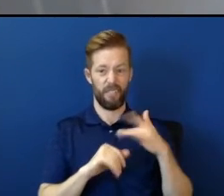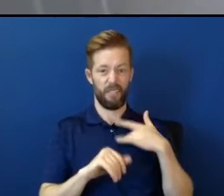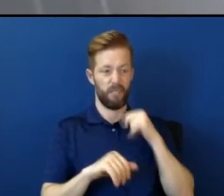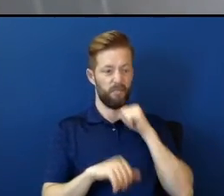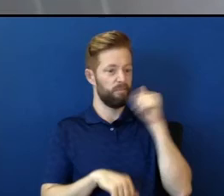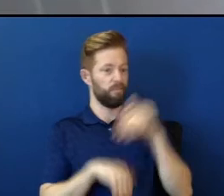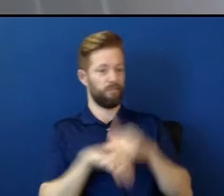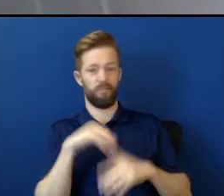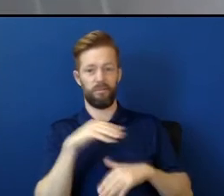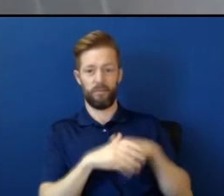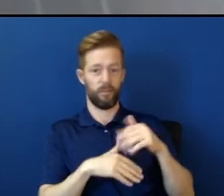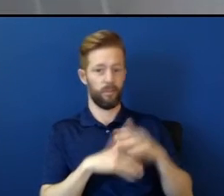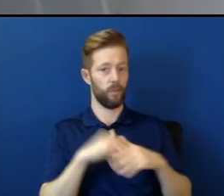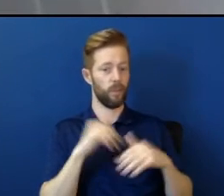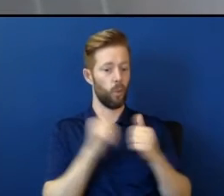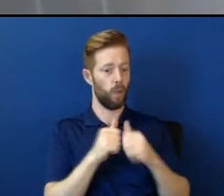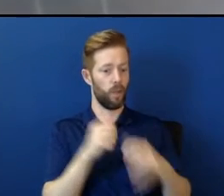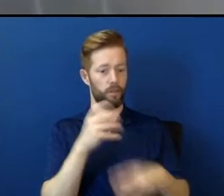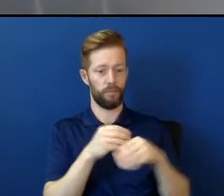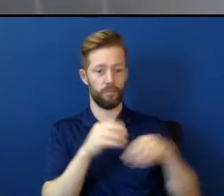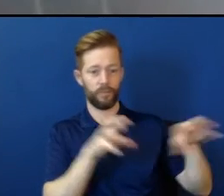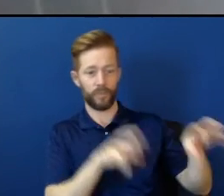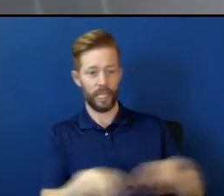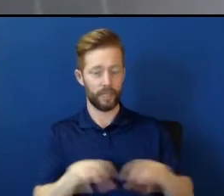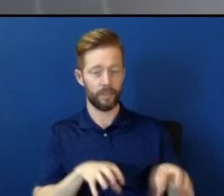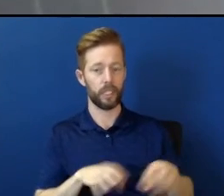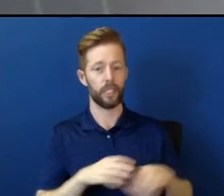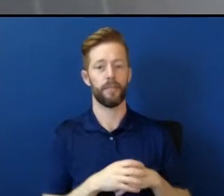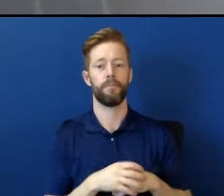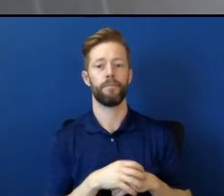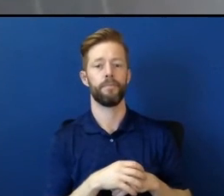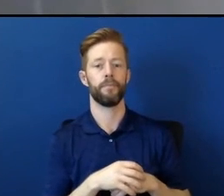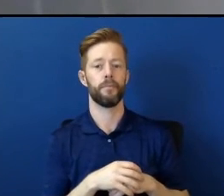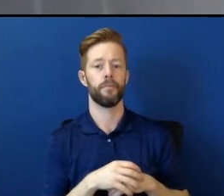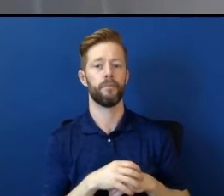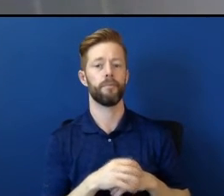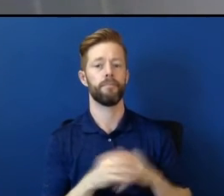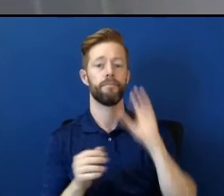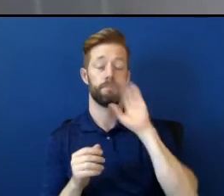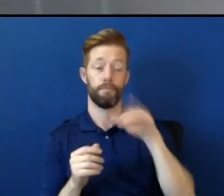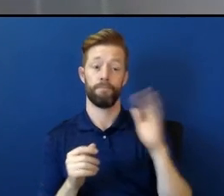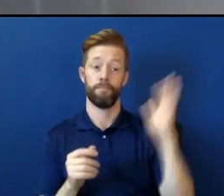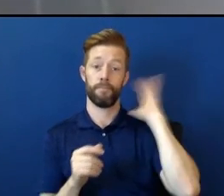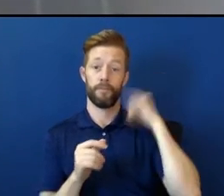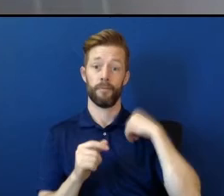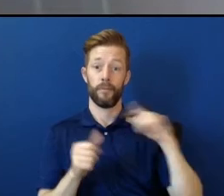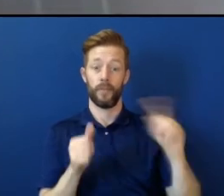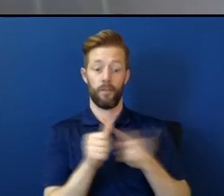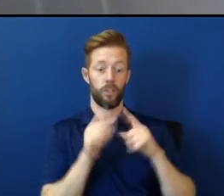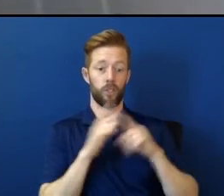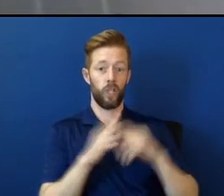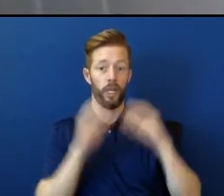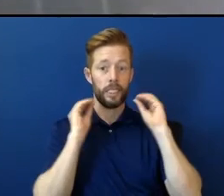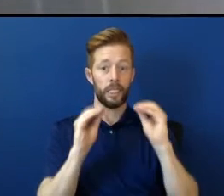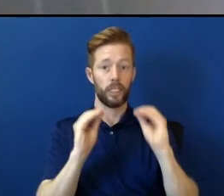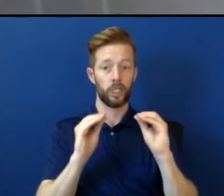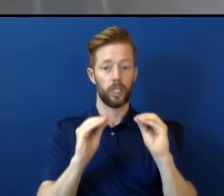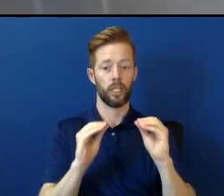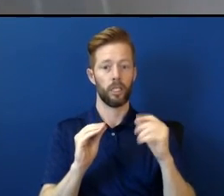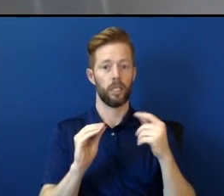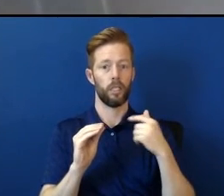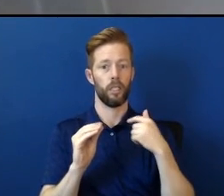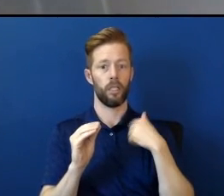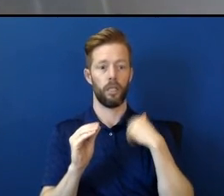comfortable with bringing activity into storytelling? And, when I first started teaching, sometimes the pressure of,